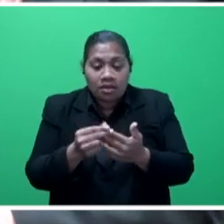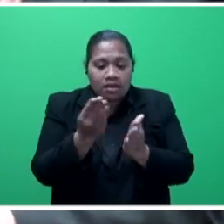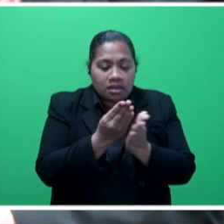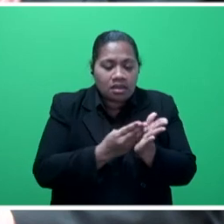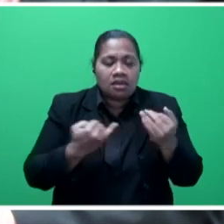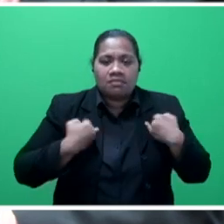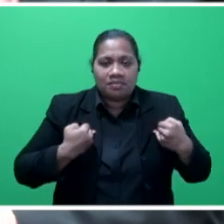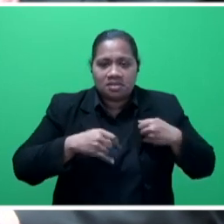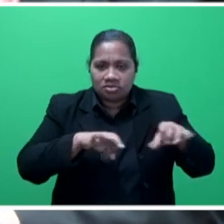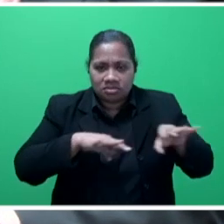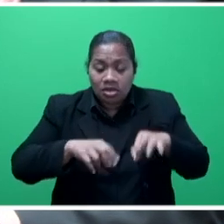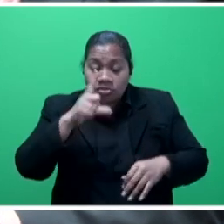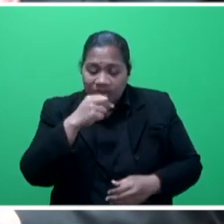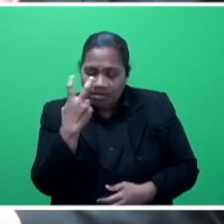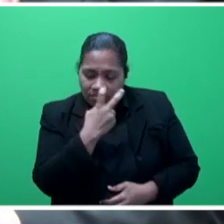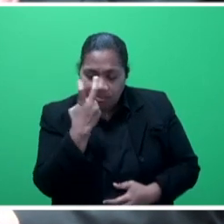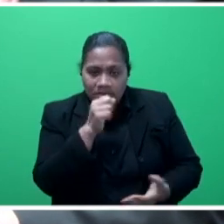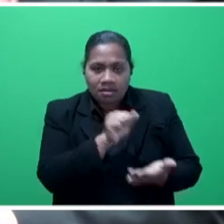so that it can be monitored properly.